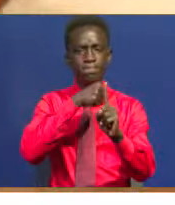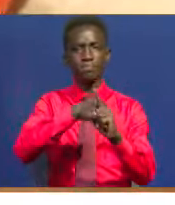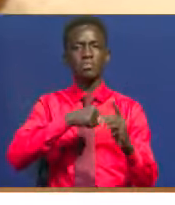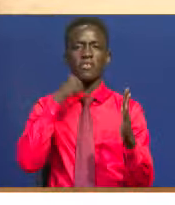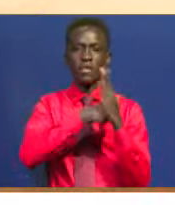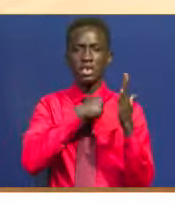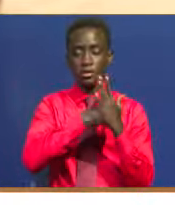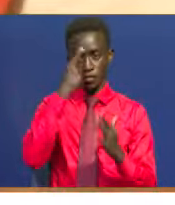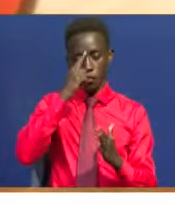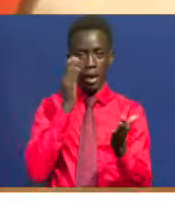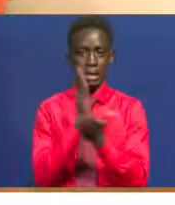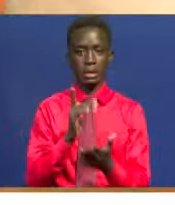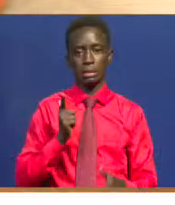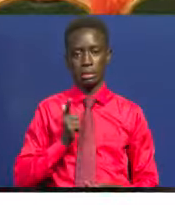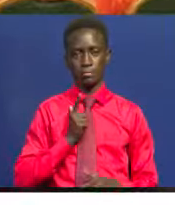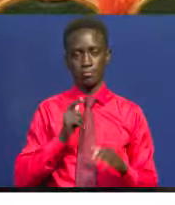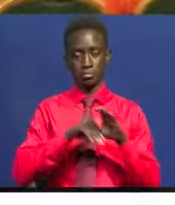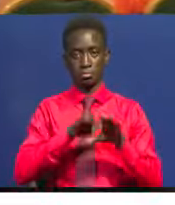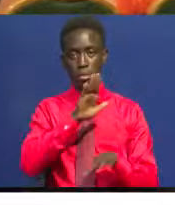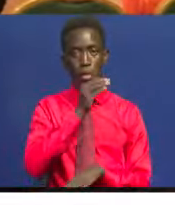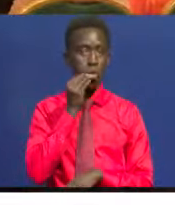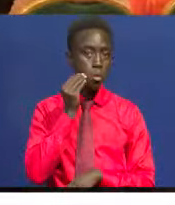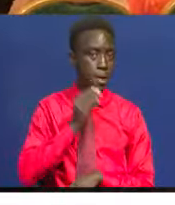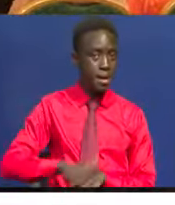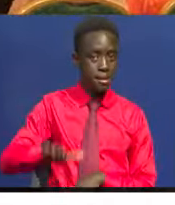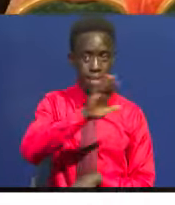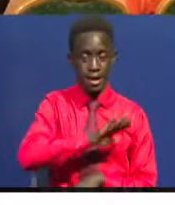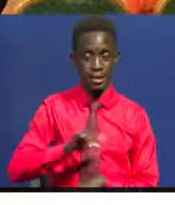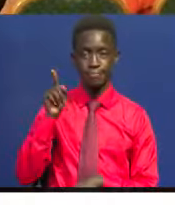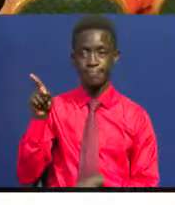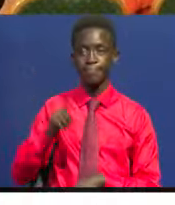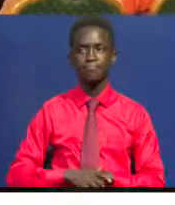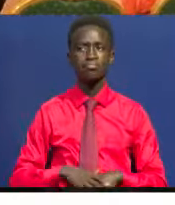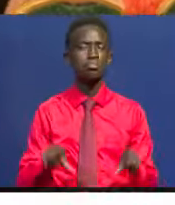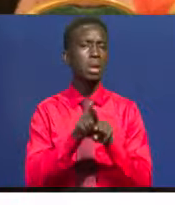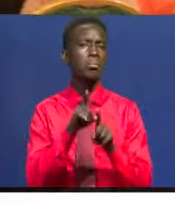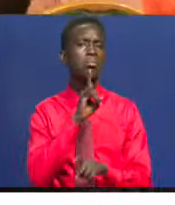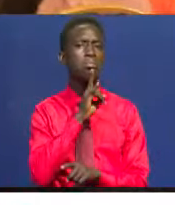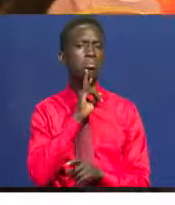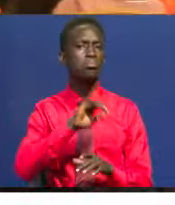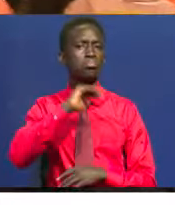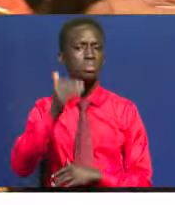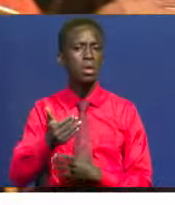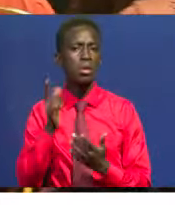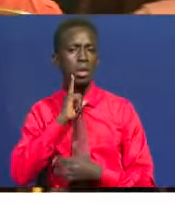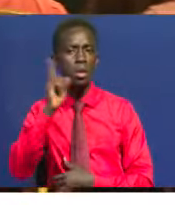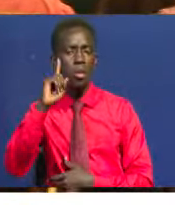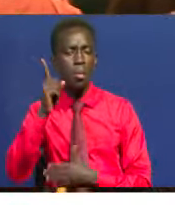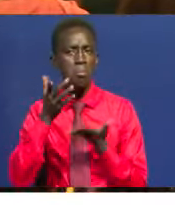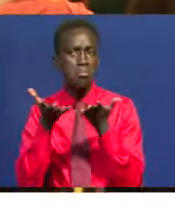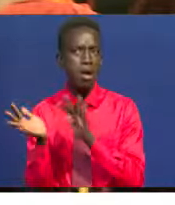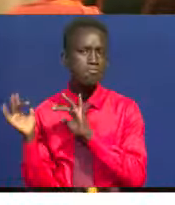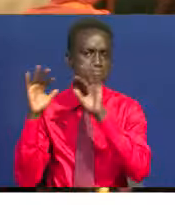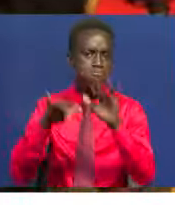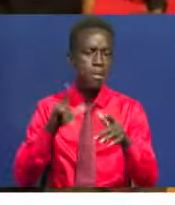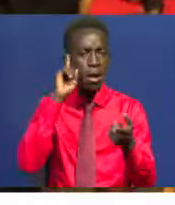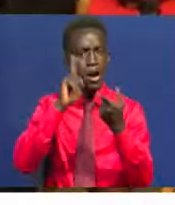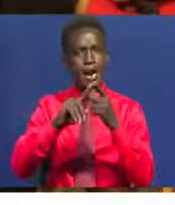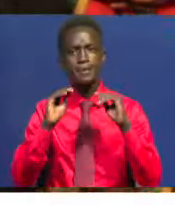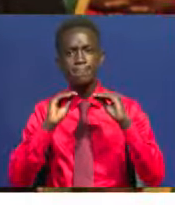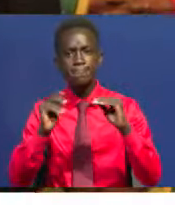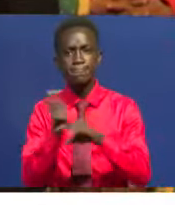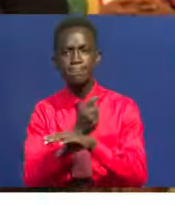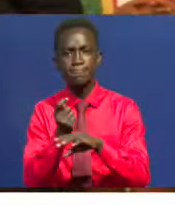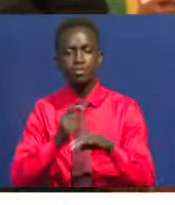maeneo hayo. Aidha walisema hayo katika hoteli moja jijini Nairobi wakati wa mafunzo kwa viongozi wa